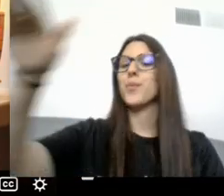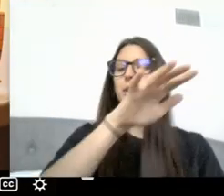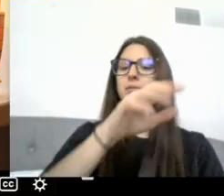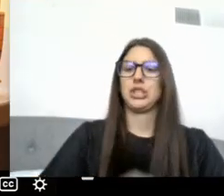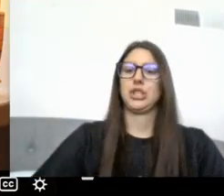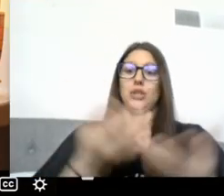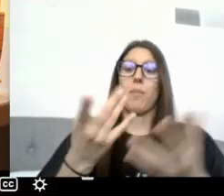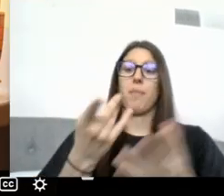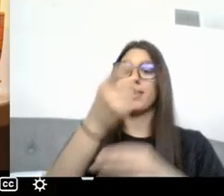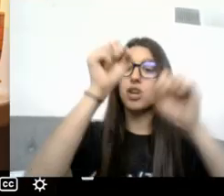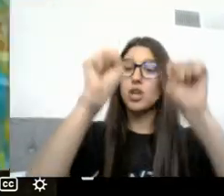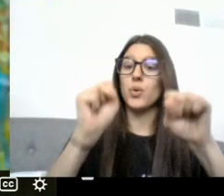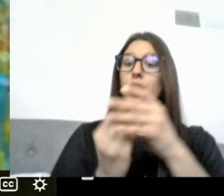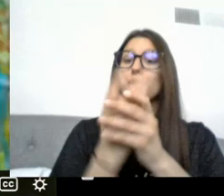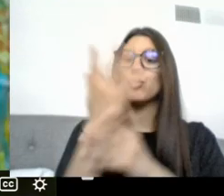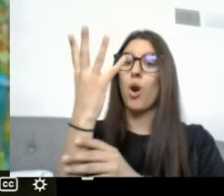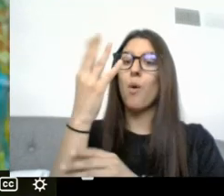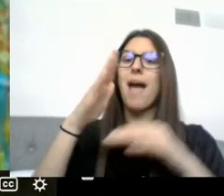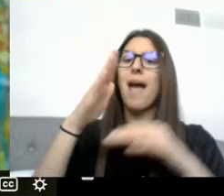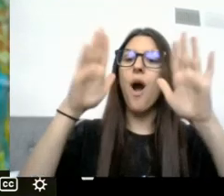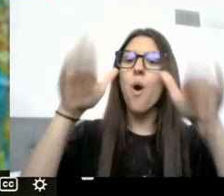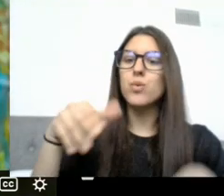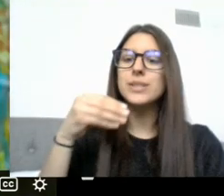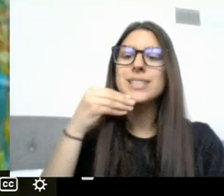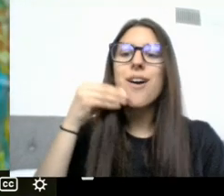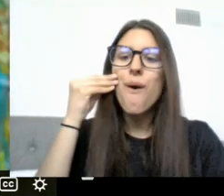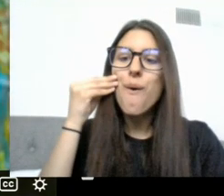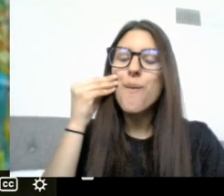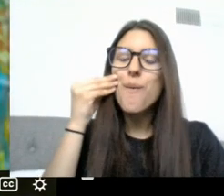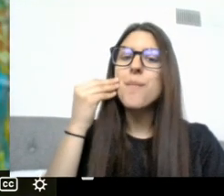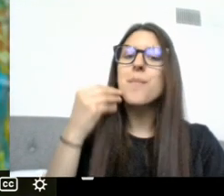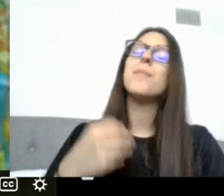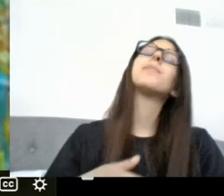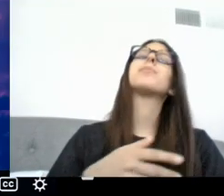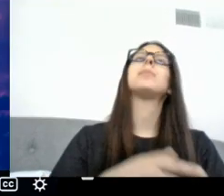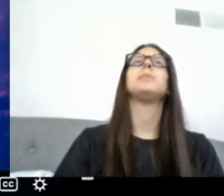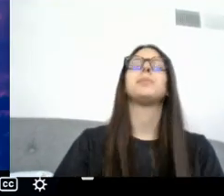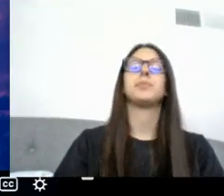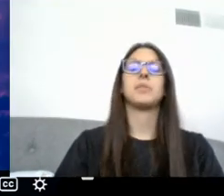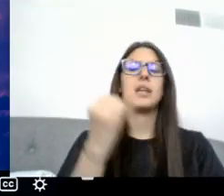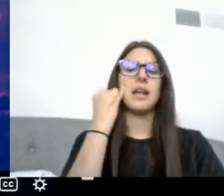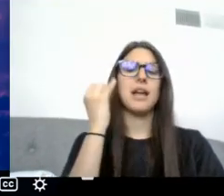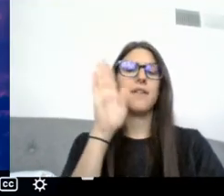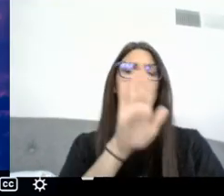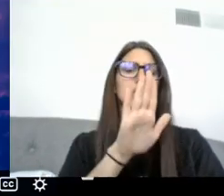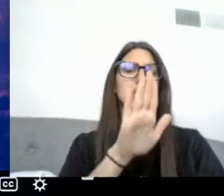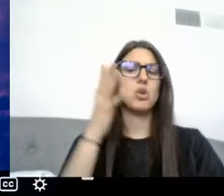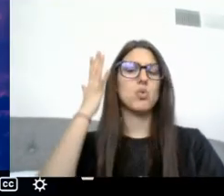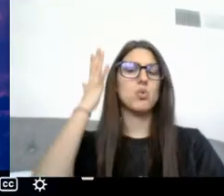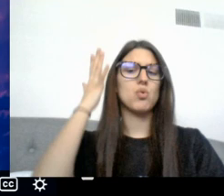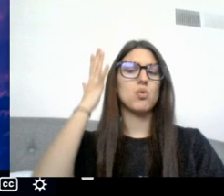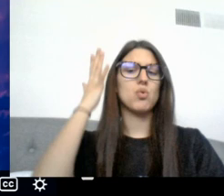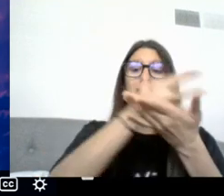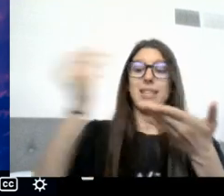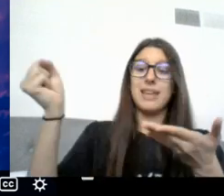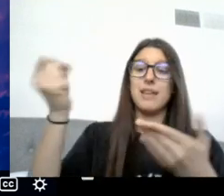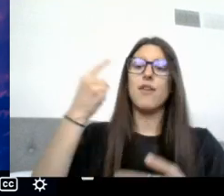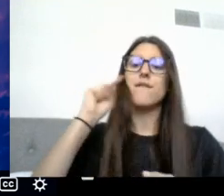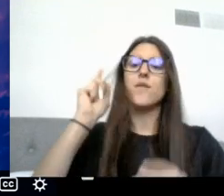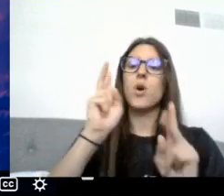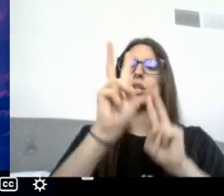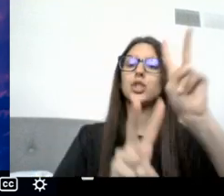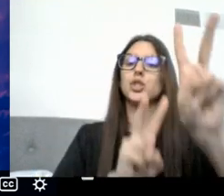home. Once you become a plant keeper, here's something to think about though. If you're going to leave for a trip and you're gone for a few